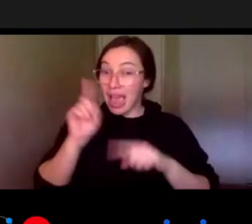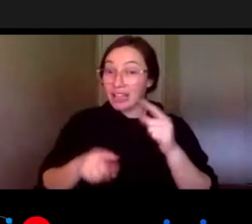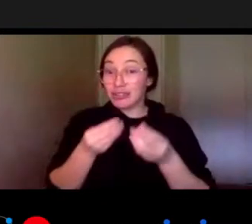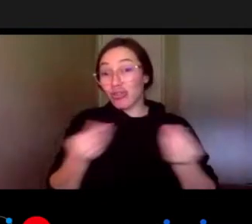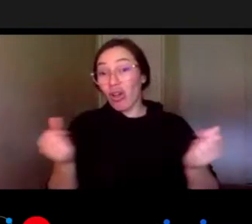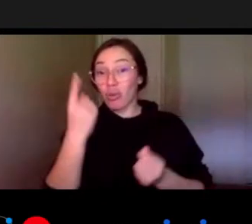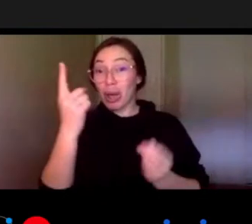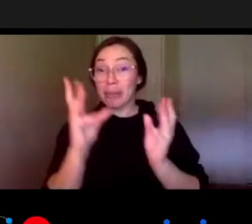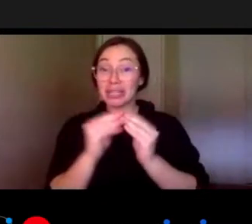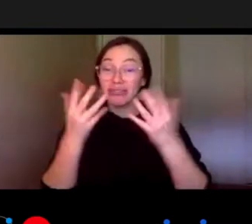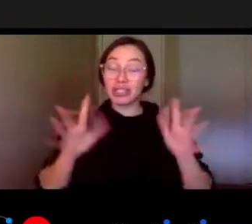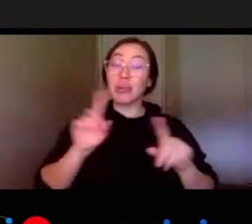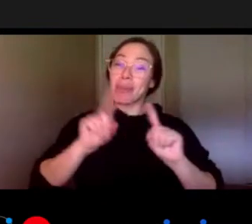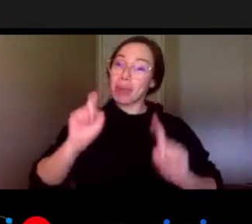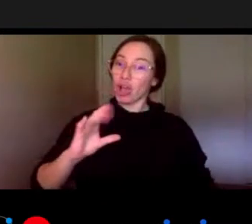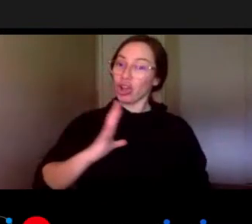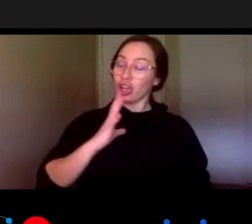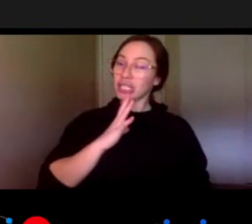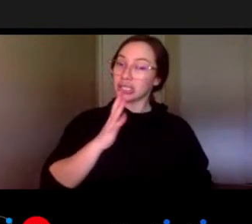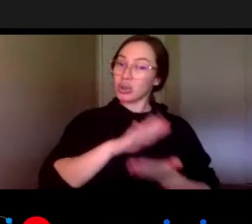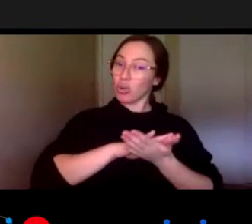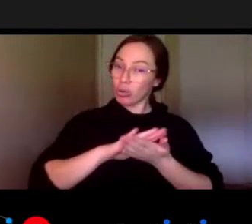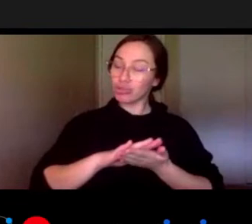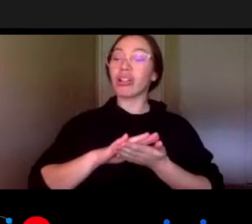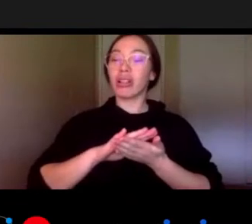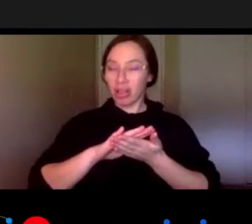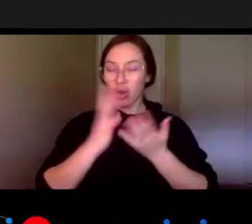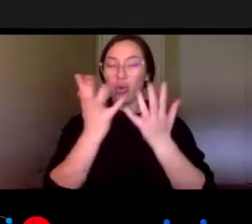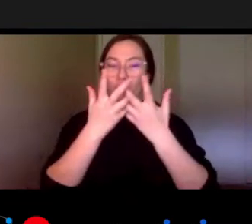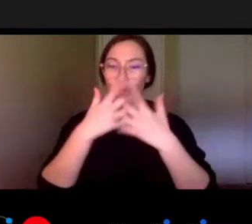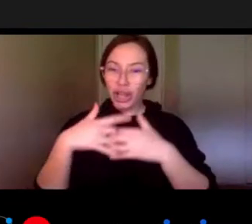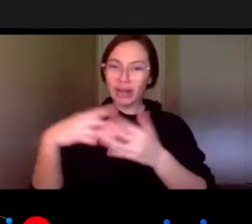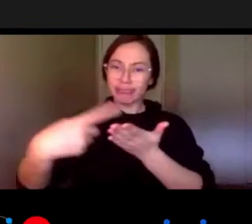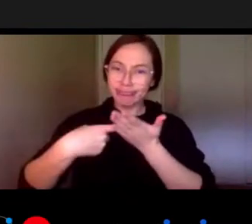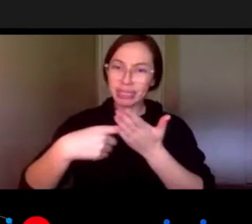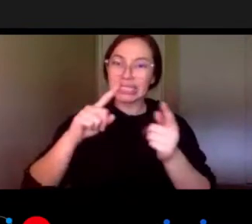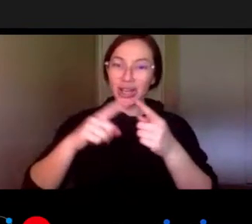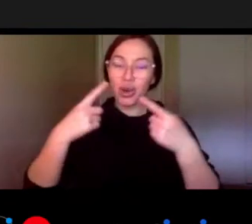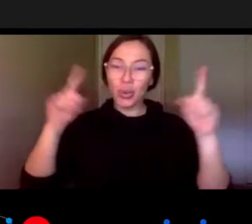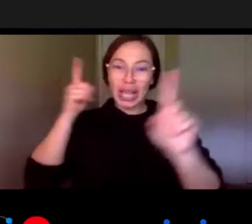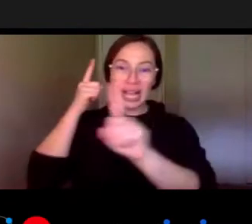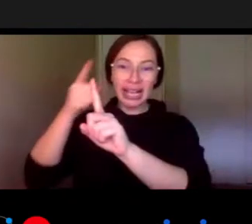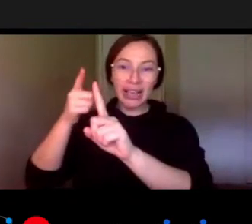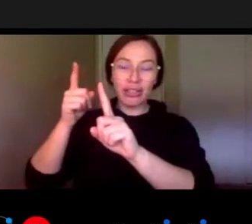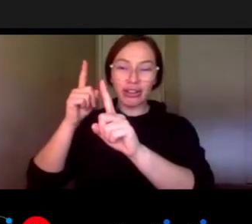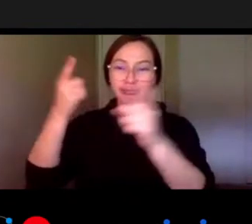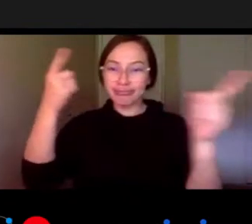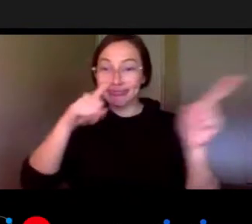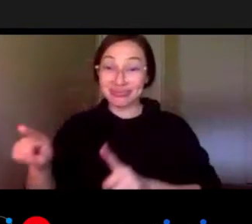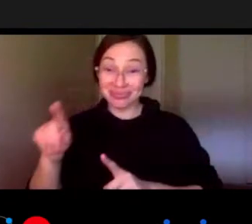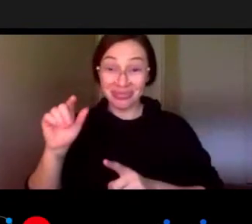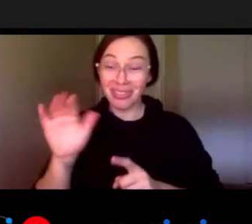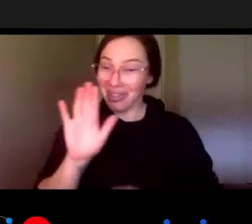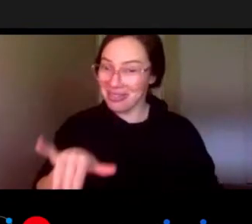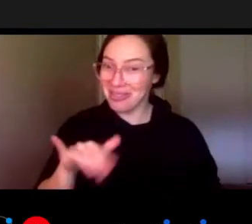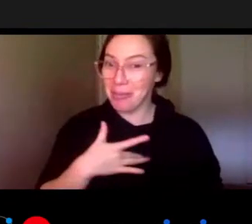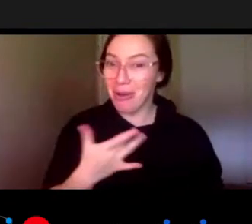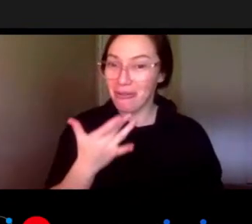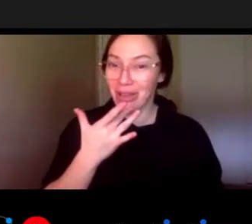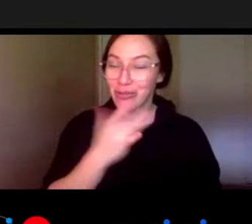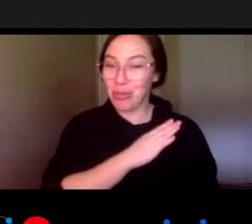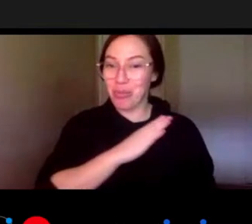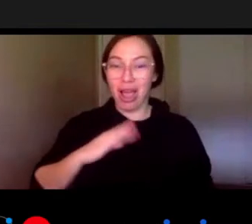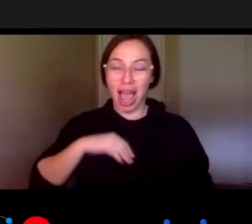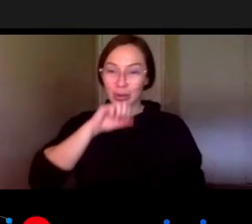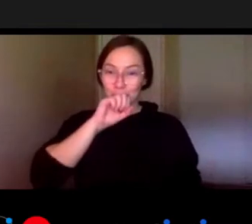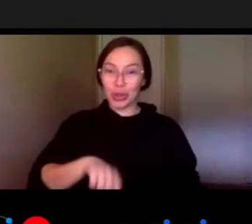going to be courteous and cordial, and we're going to work it out until we get there. And again, those are like my favorite board meetings. I love when I see a